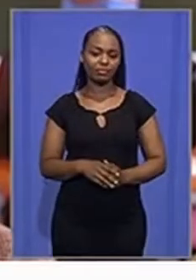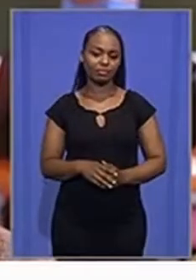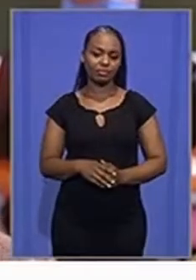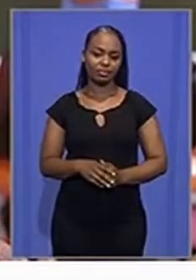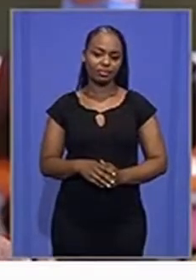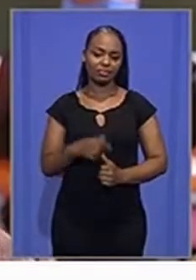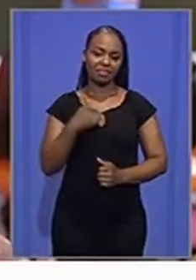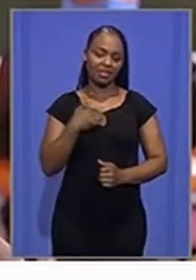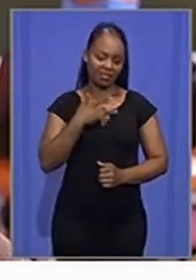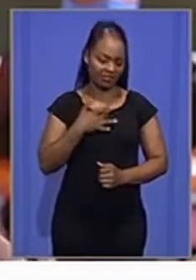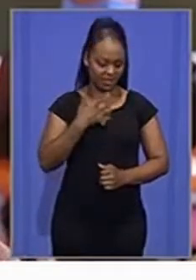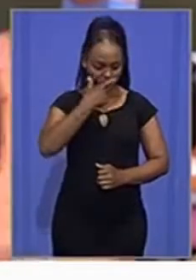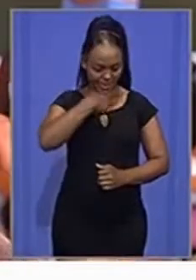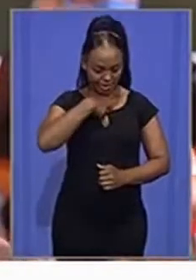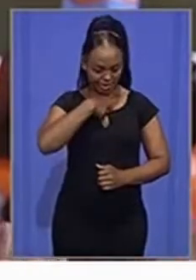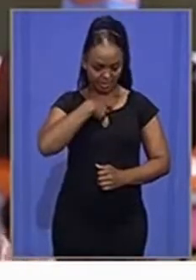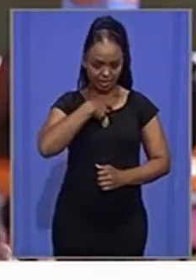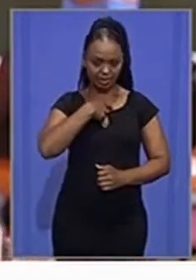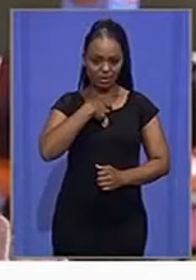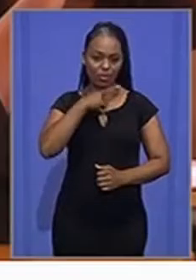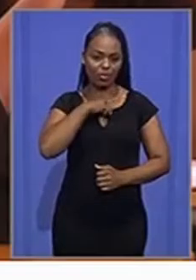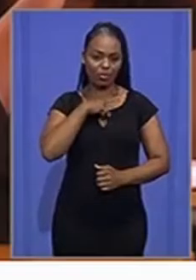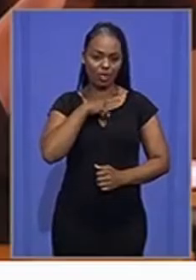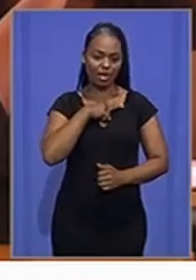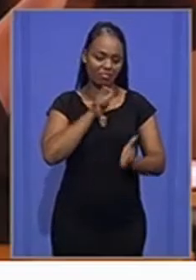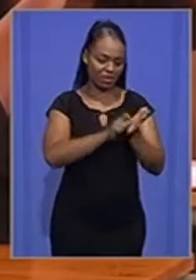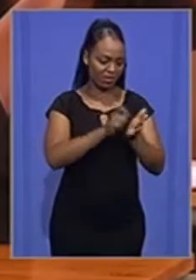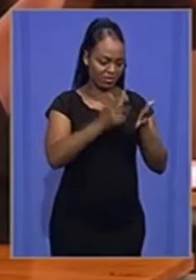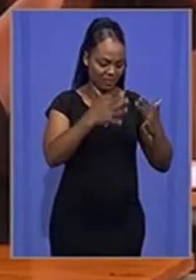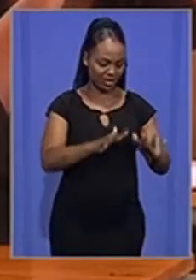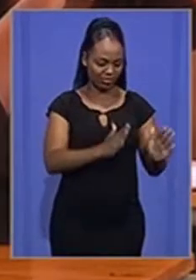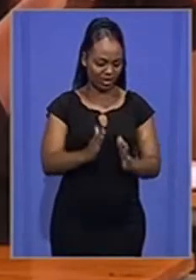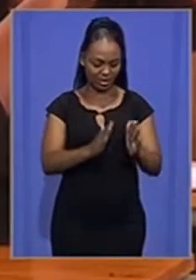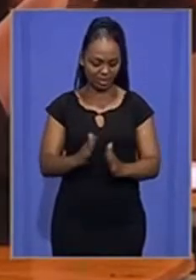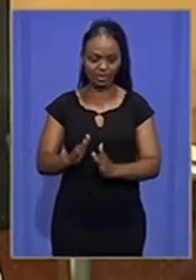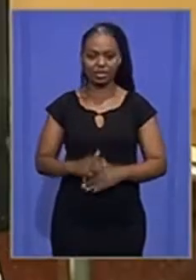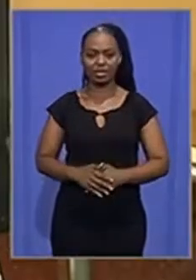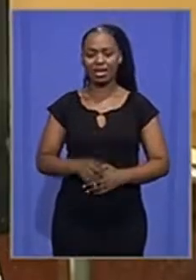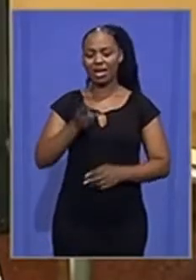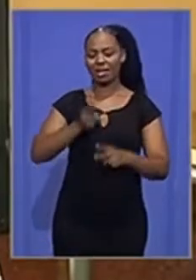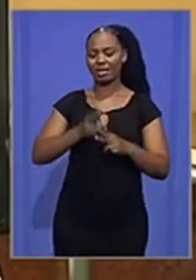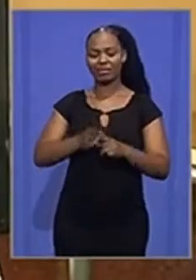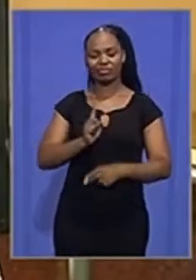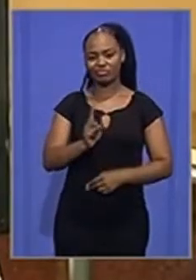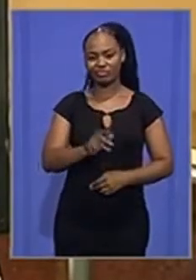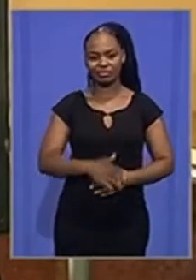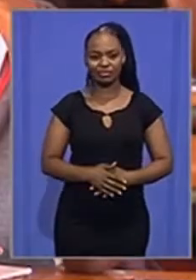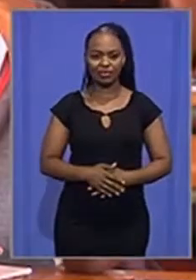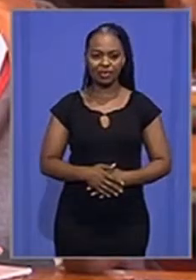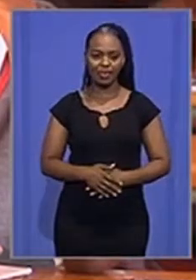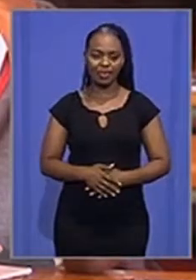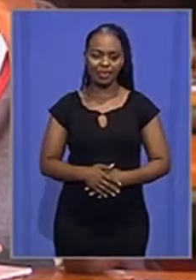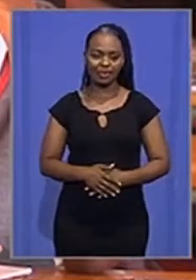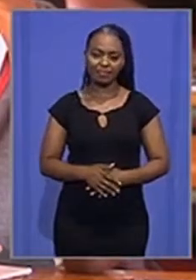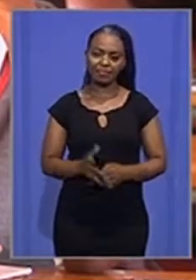because we were pressed to practice for the first paper. Efela ba bangwe ga di ba jeshe di wela.